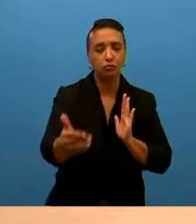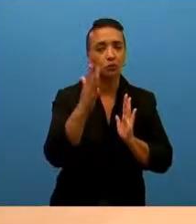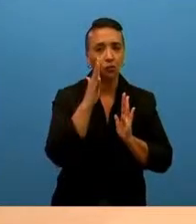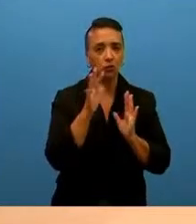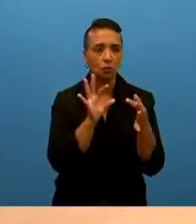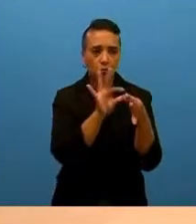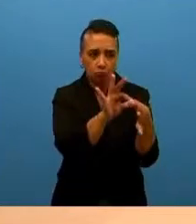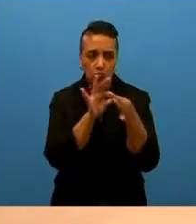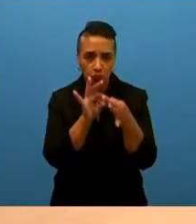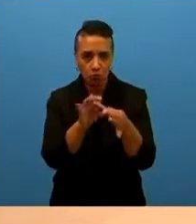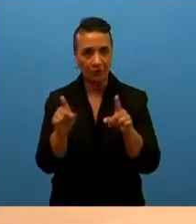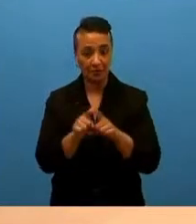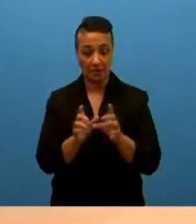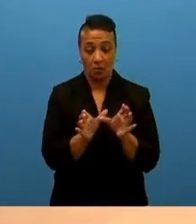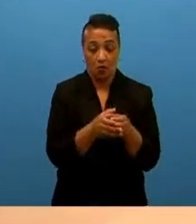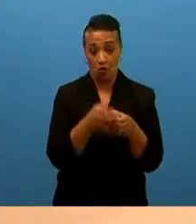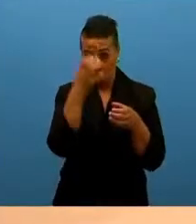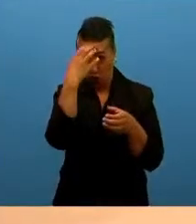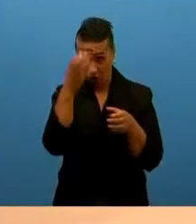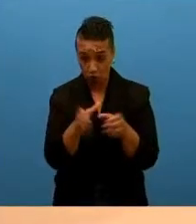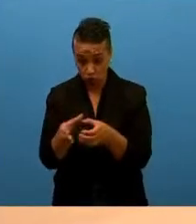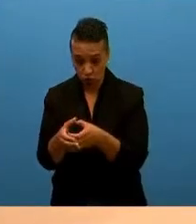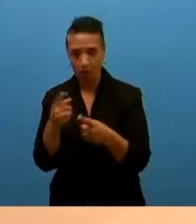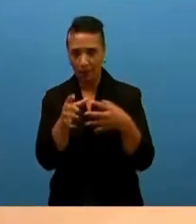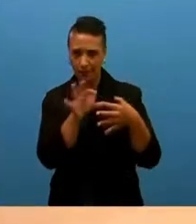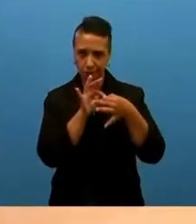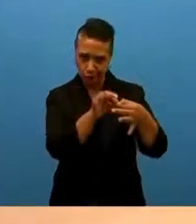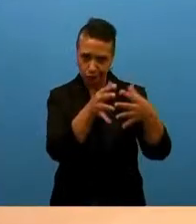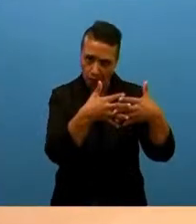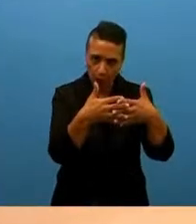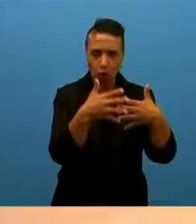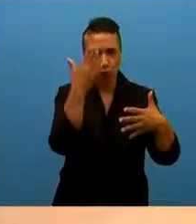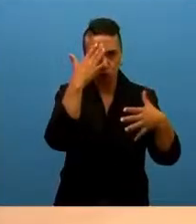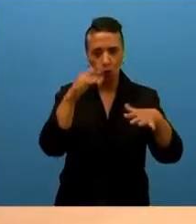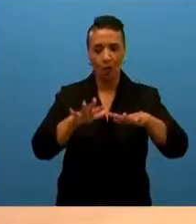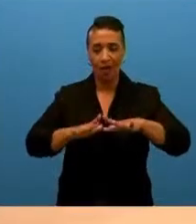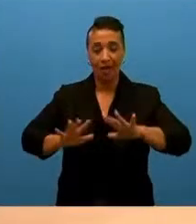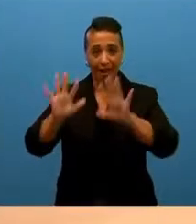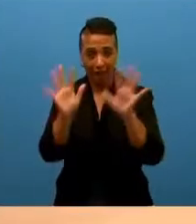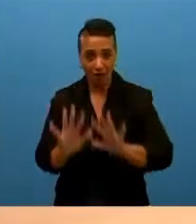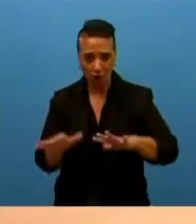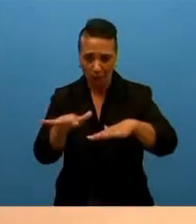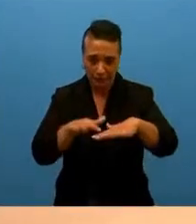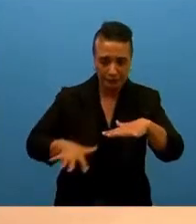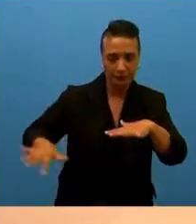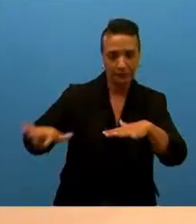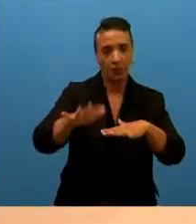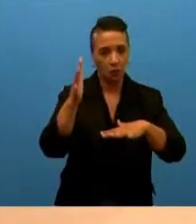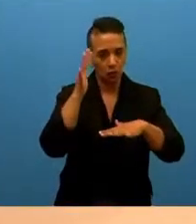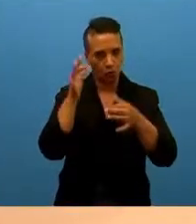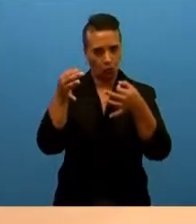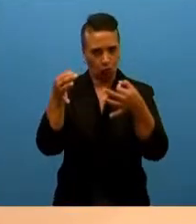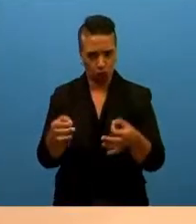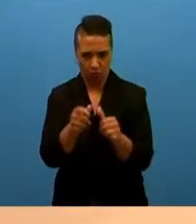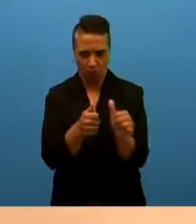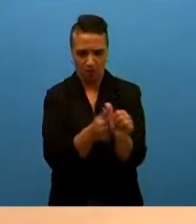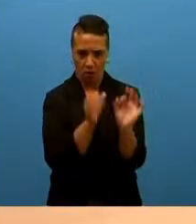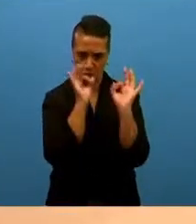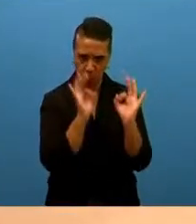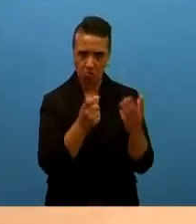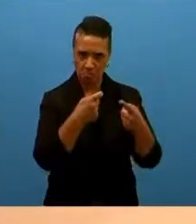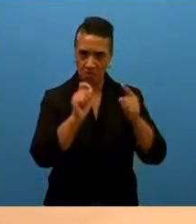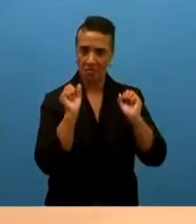ministries and the US to ensure effective environmental measures are implemented under the applicable agreements. I thank you, Madam